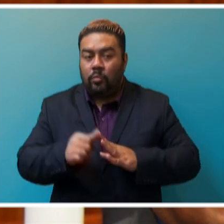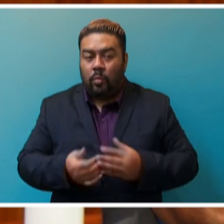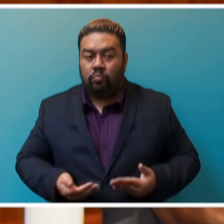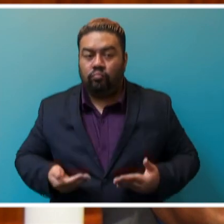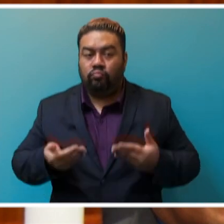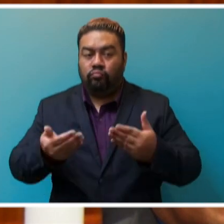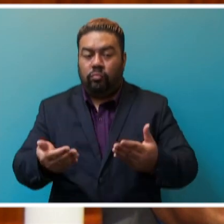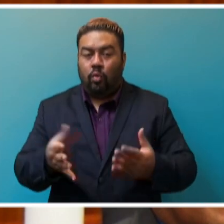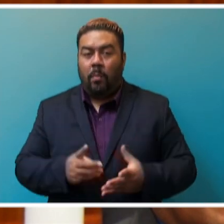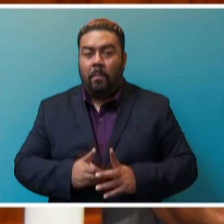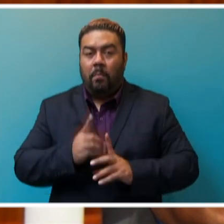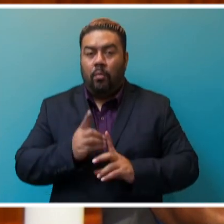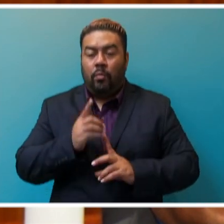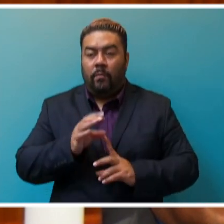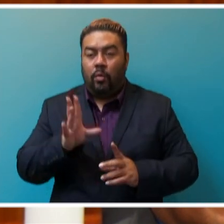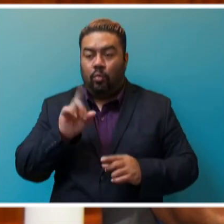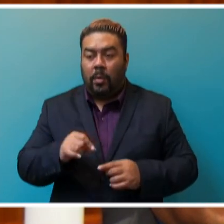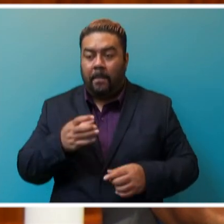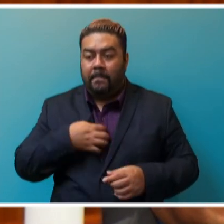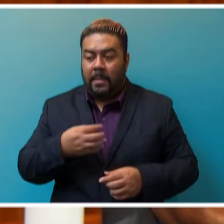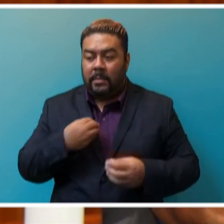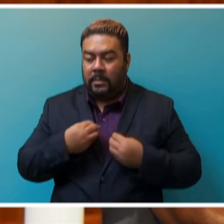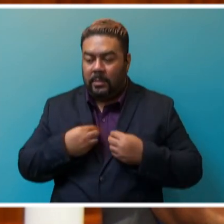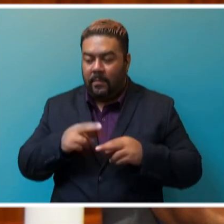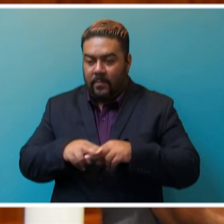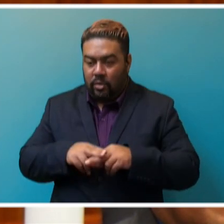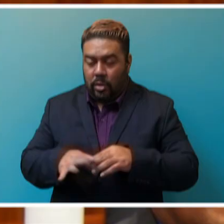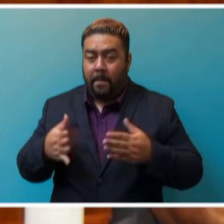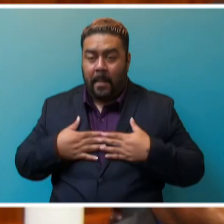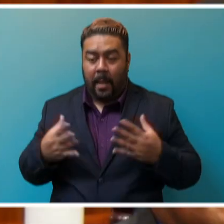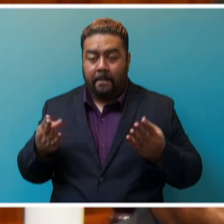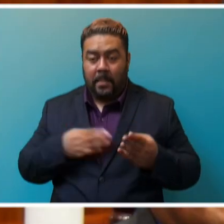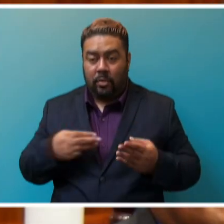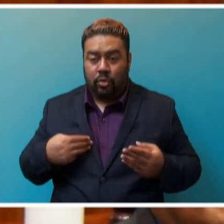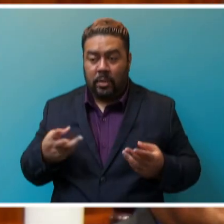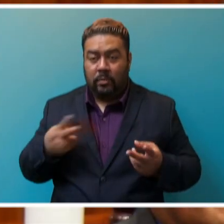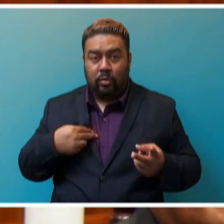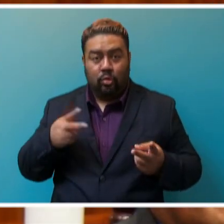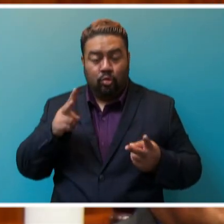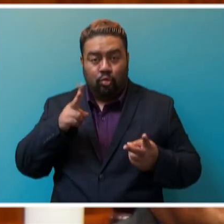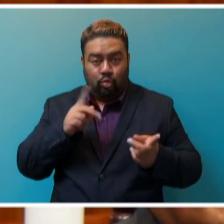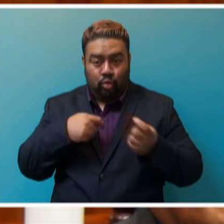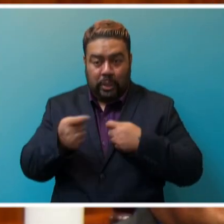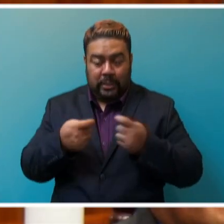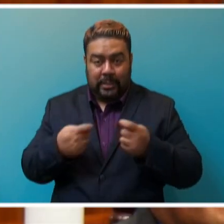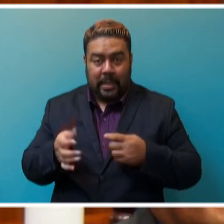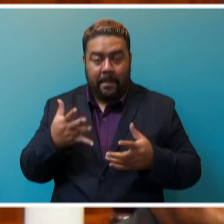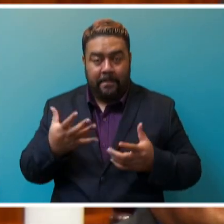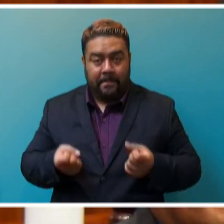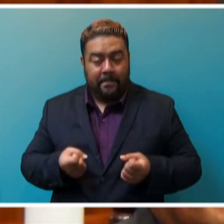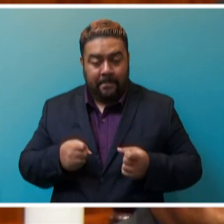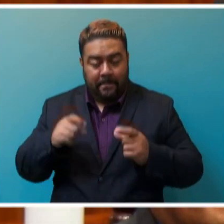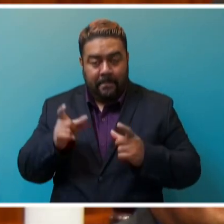to improve the ease of doing business in Fiji. My ministry, together with the Ministry of Trade, Cooperatives, Micro, Small and